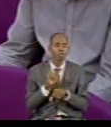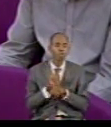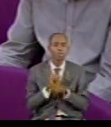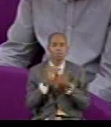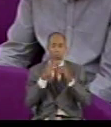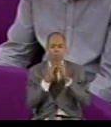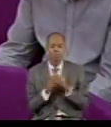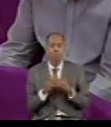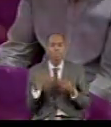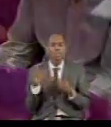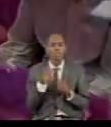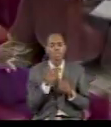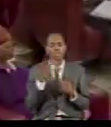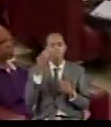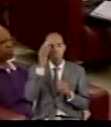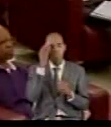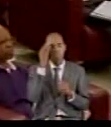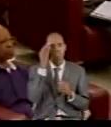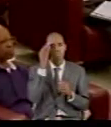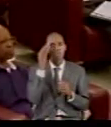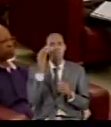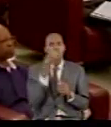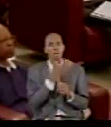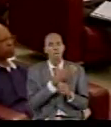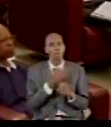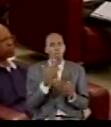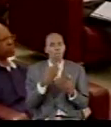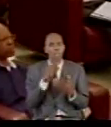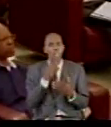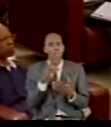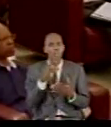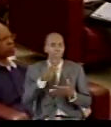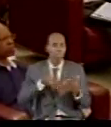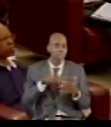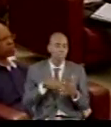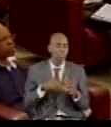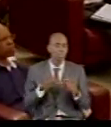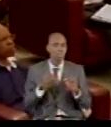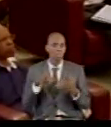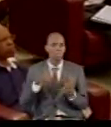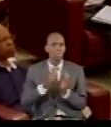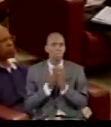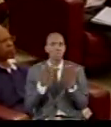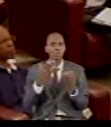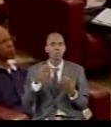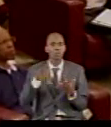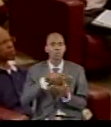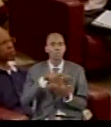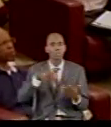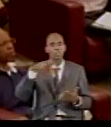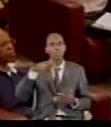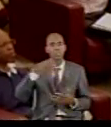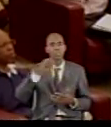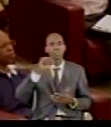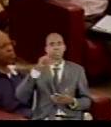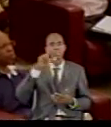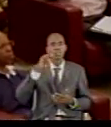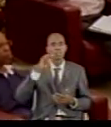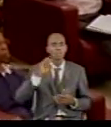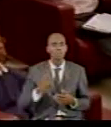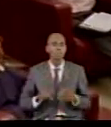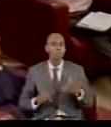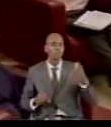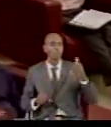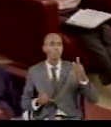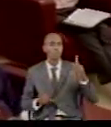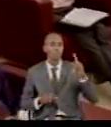know what they use. Either they bring in the Psalms, 7 times read this, 21 times read this, or they bring